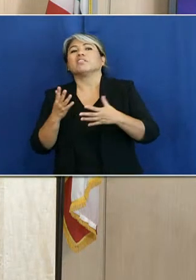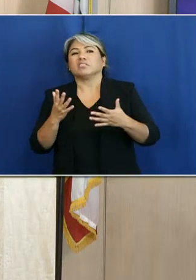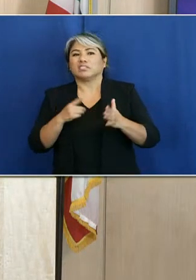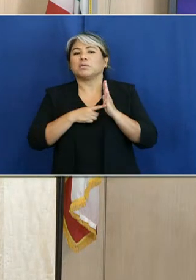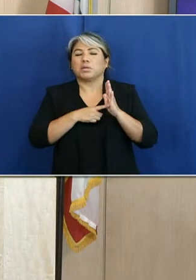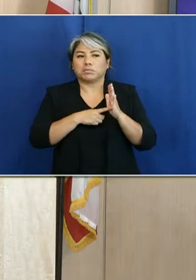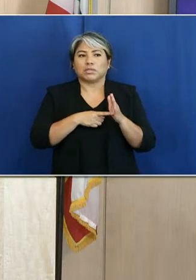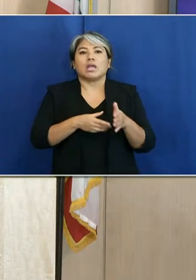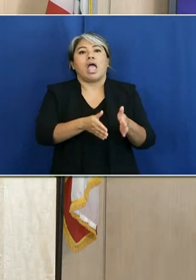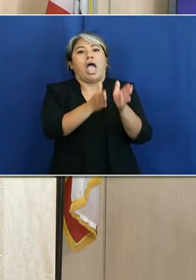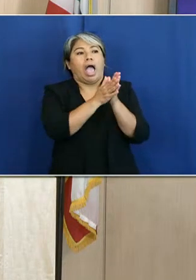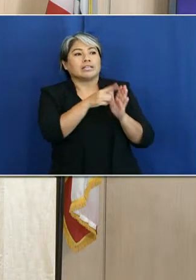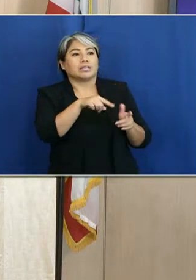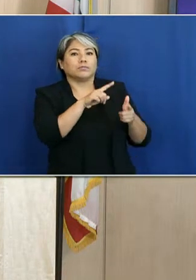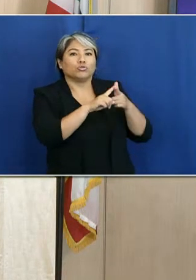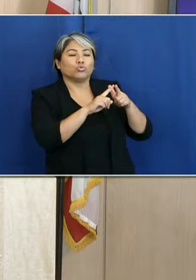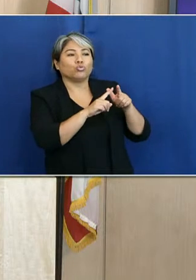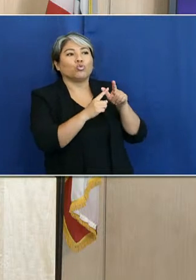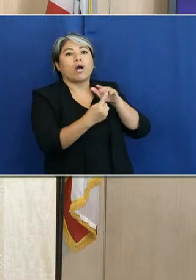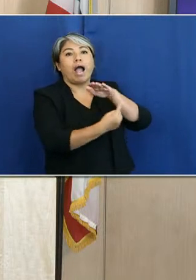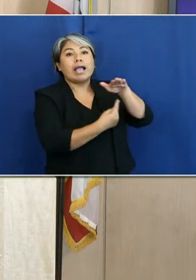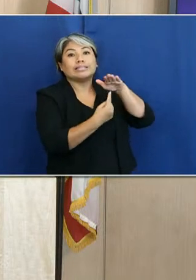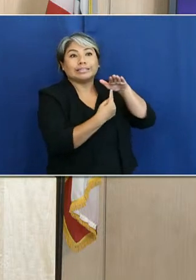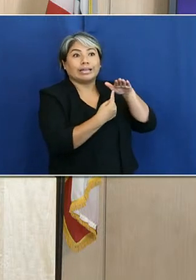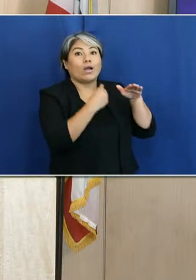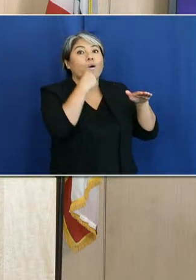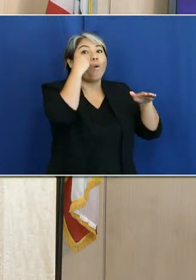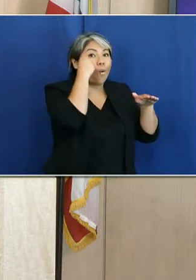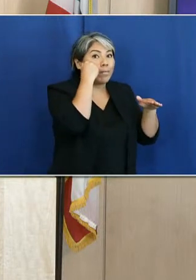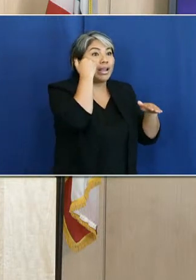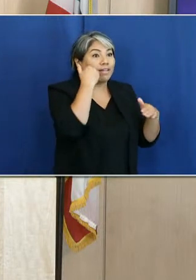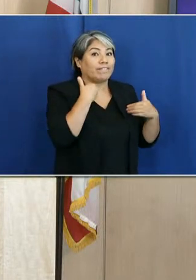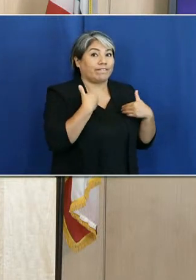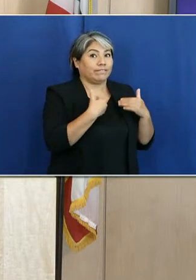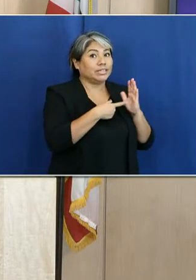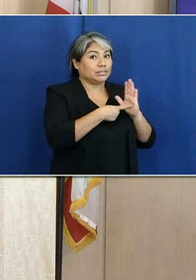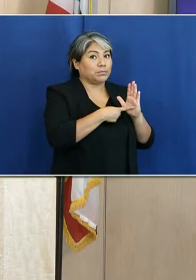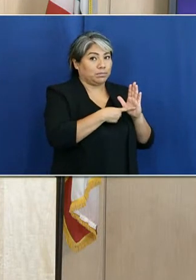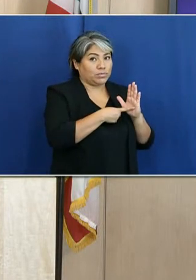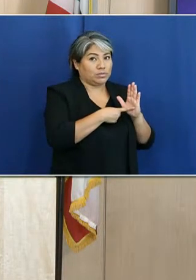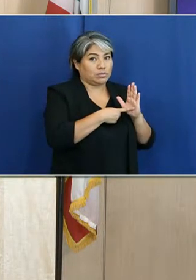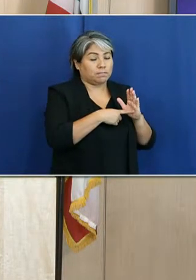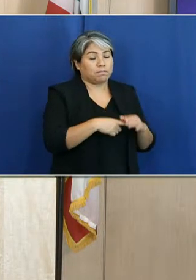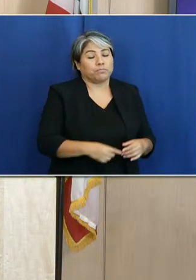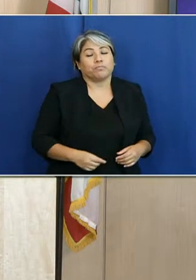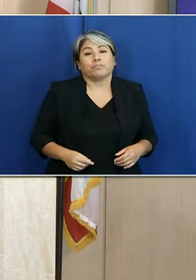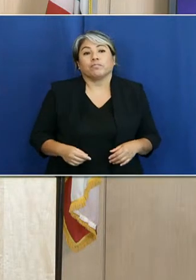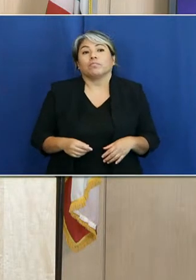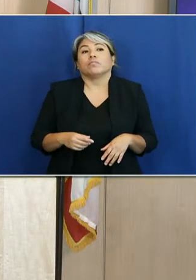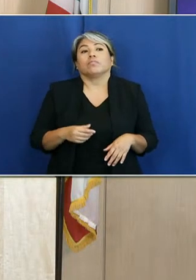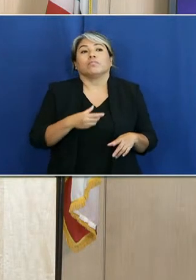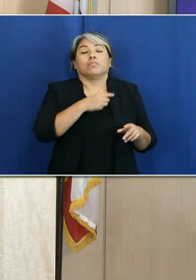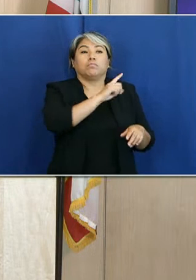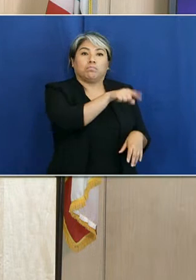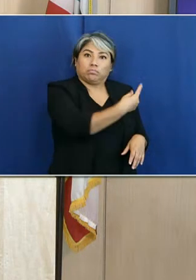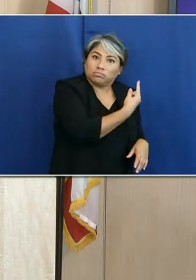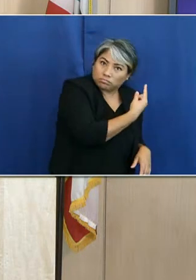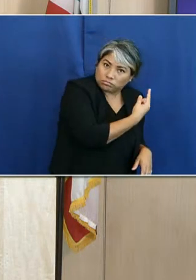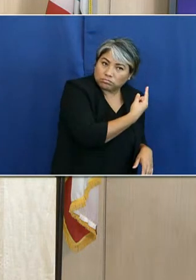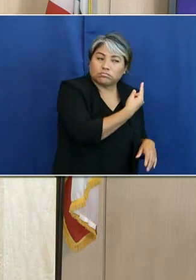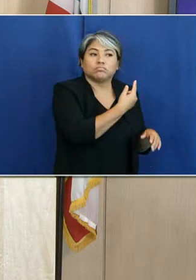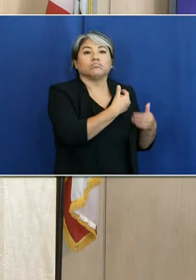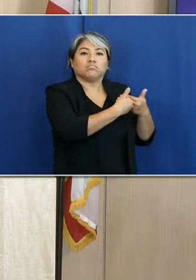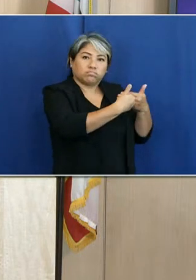to quarantine, or rather isolate at home if they have symptoms. They're asked to be in self-isolation at home,